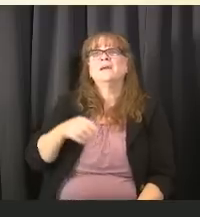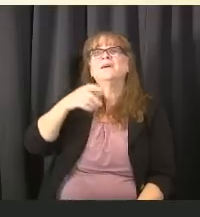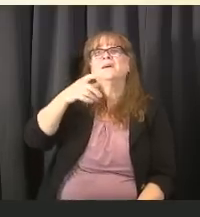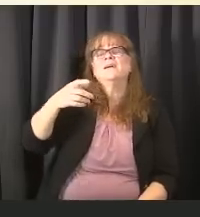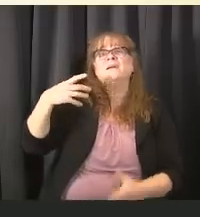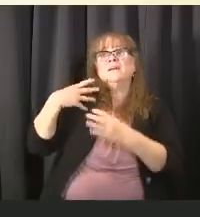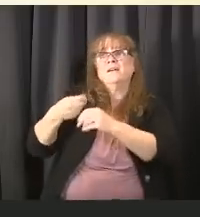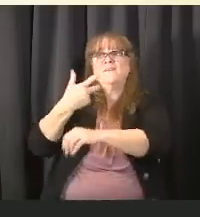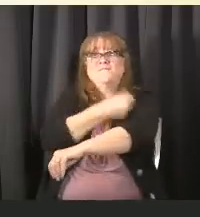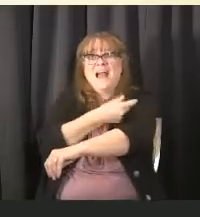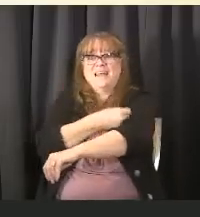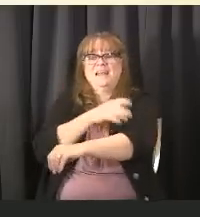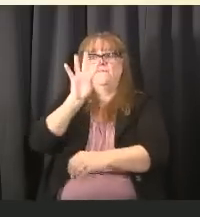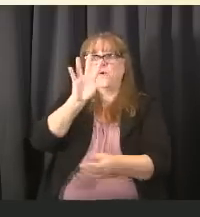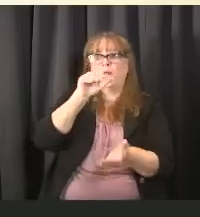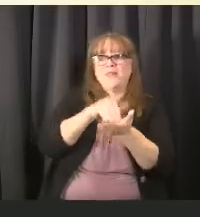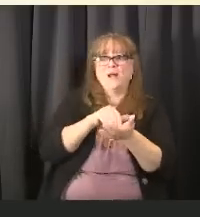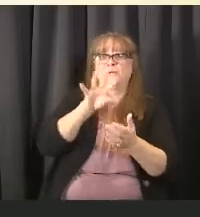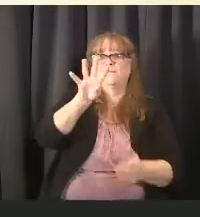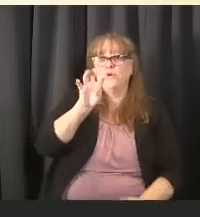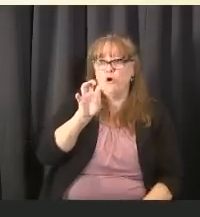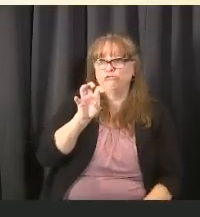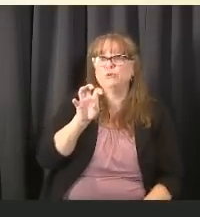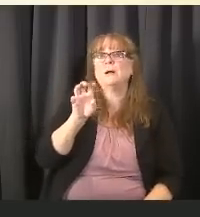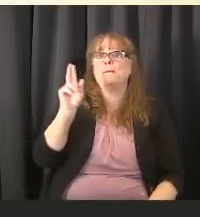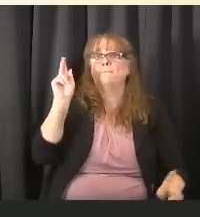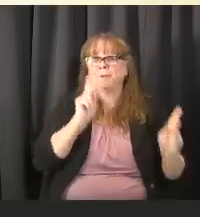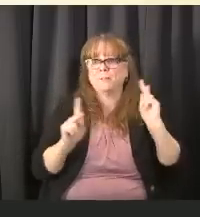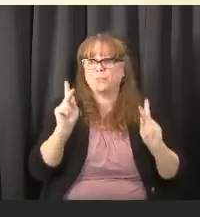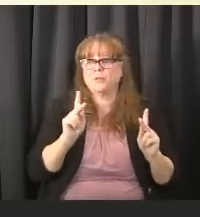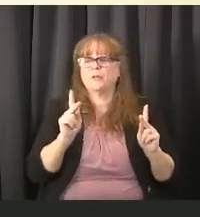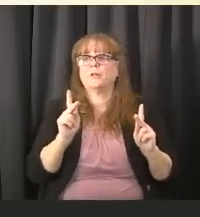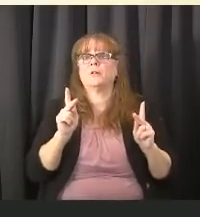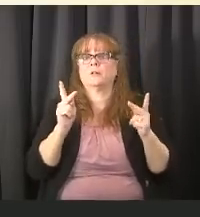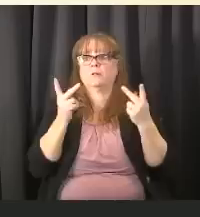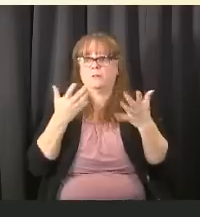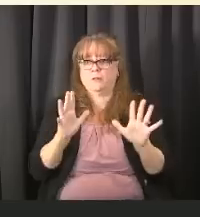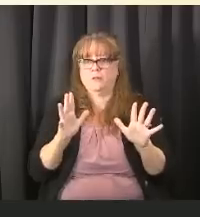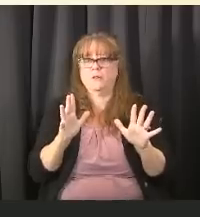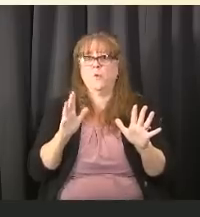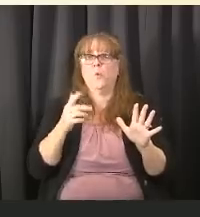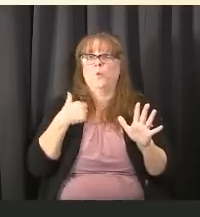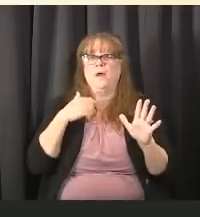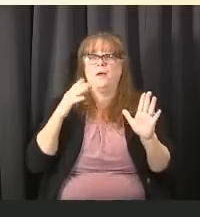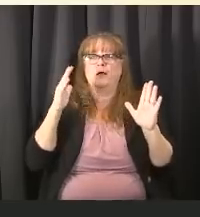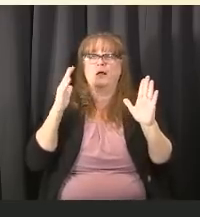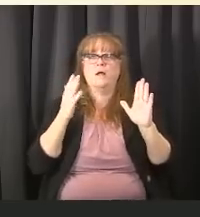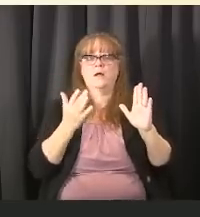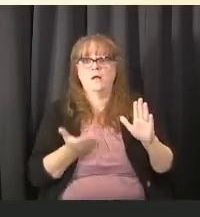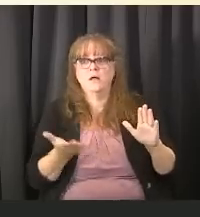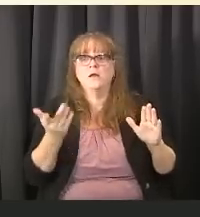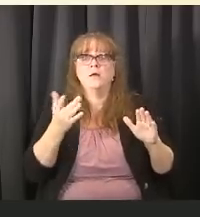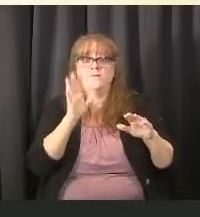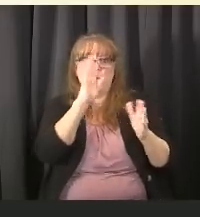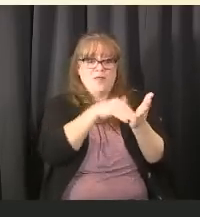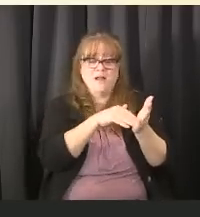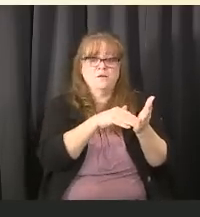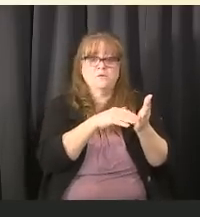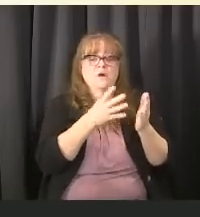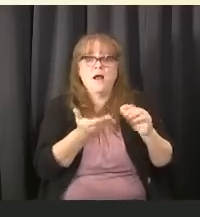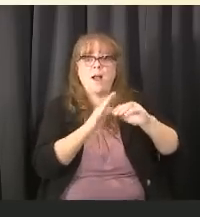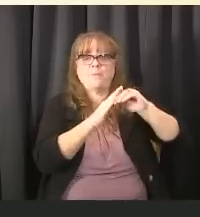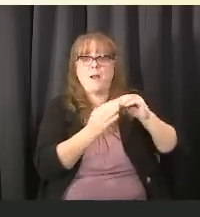4,480 individuals, and our capacity keeps ramping up of how many we can do today on a daily basis. So